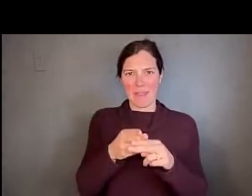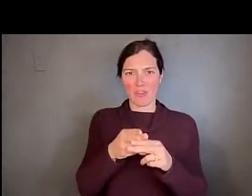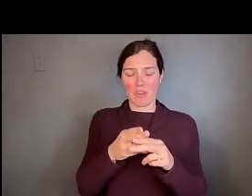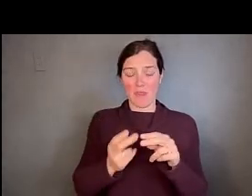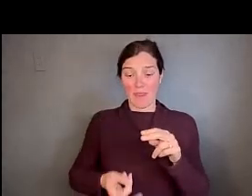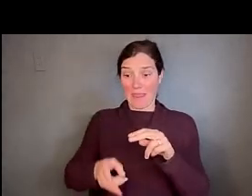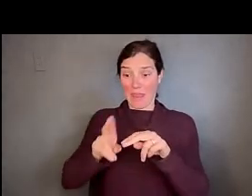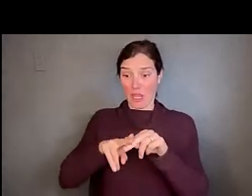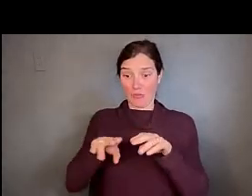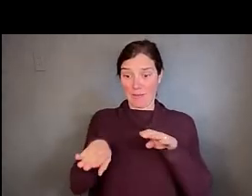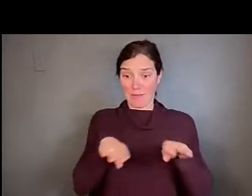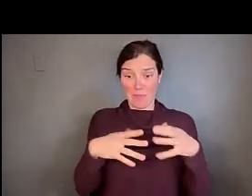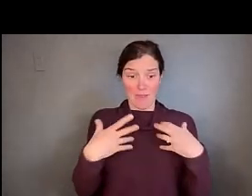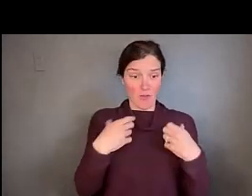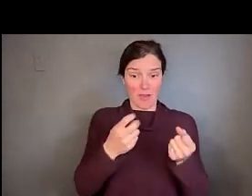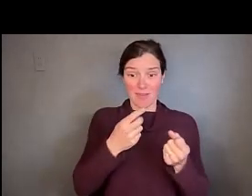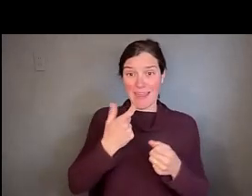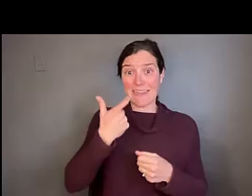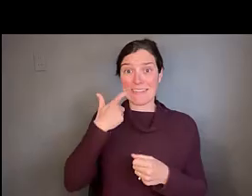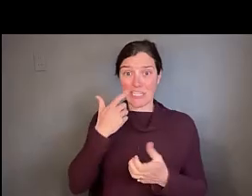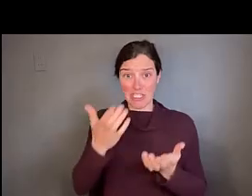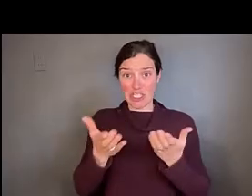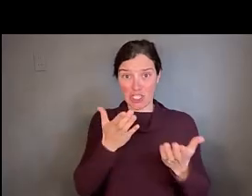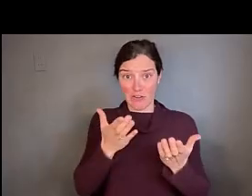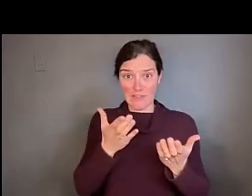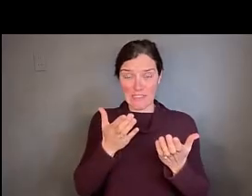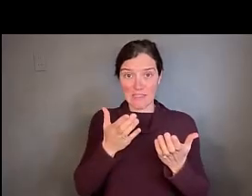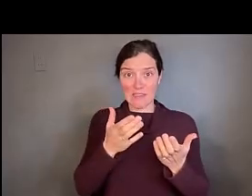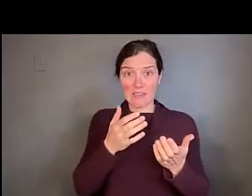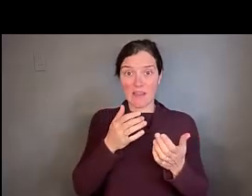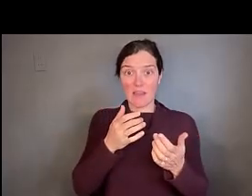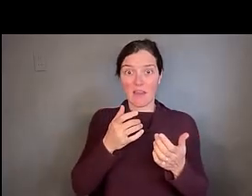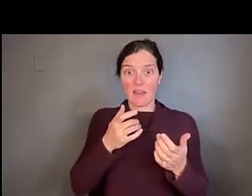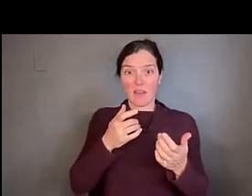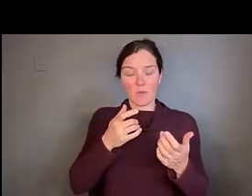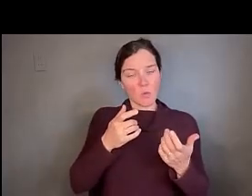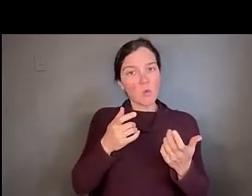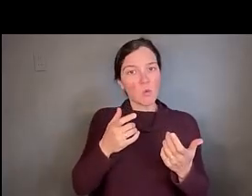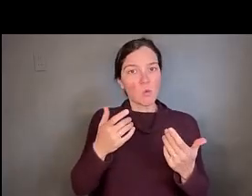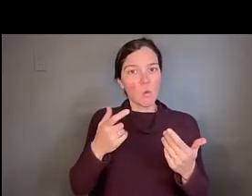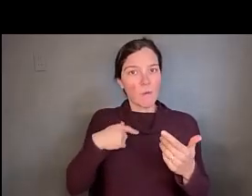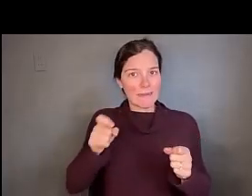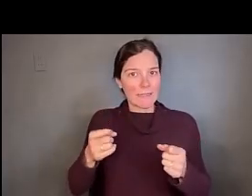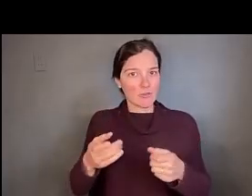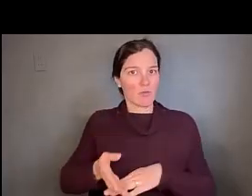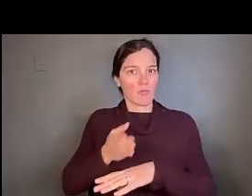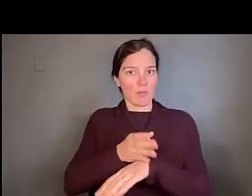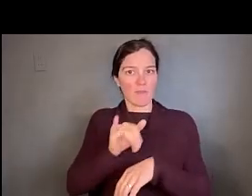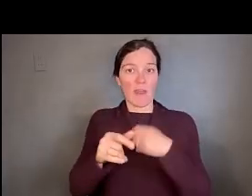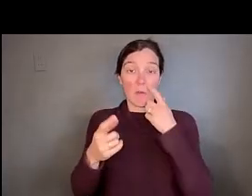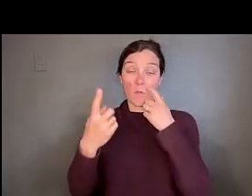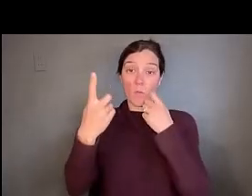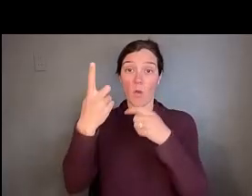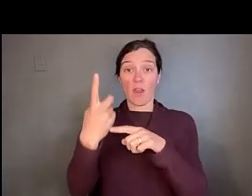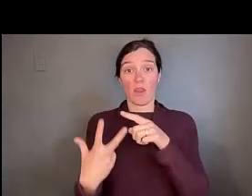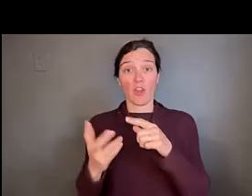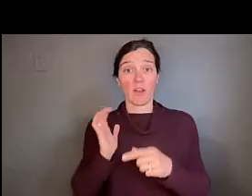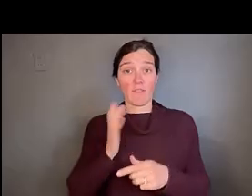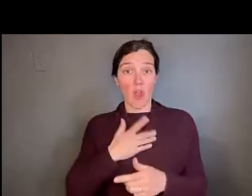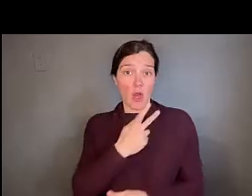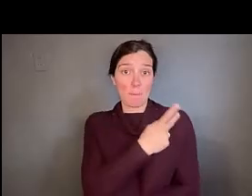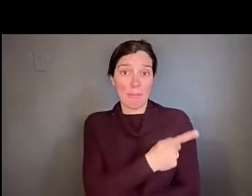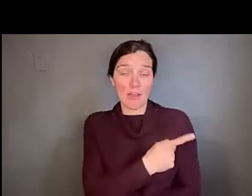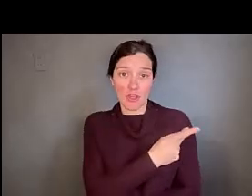in behavioral health and substance use services that we're all providing. I know for us, a third of our